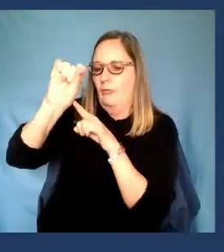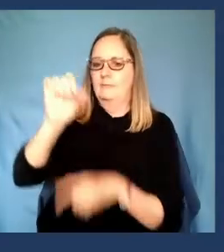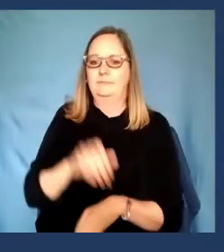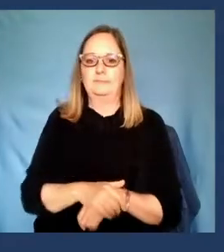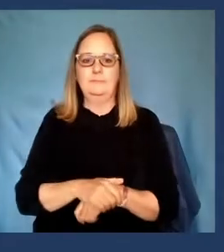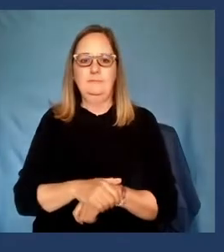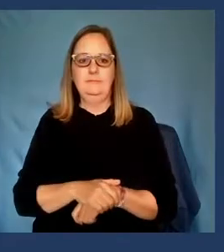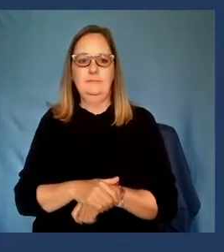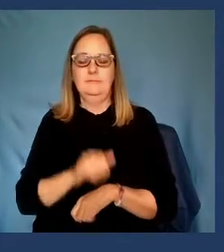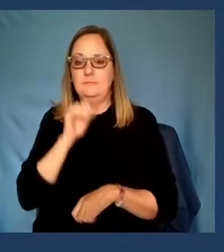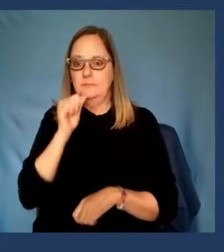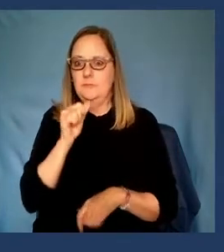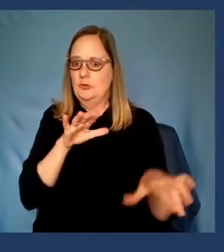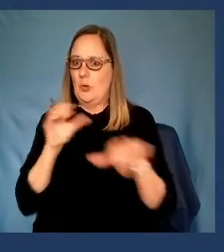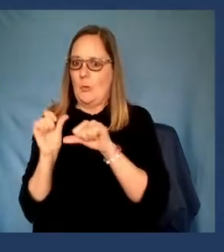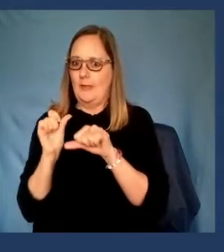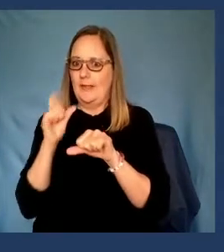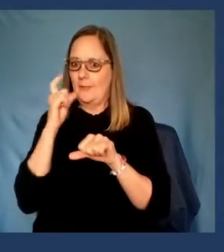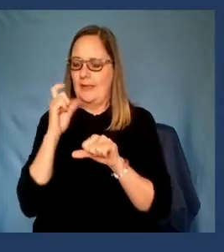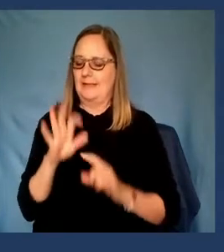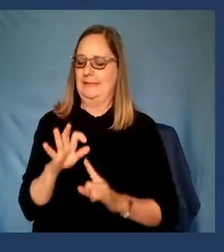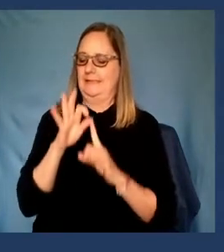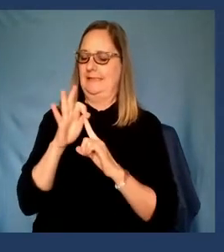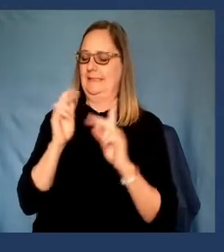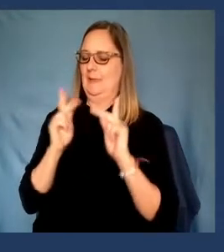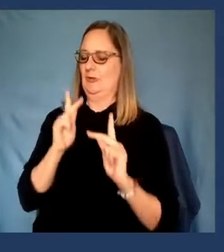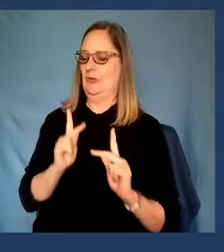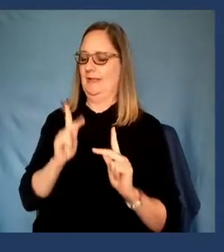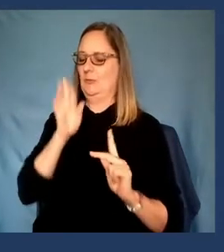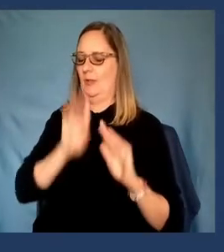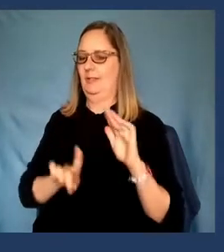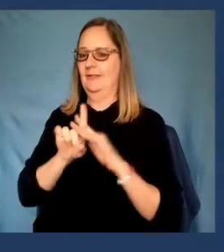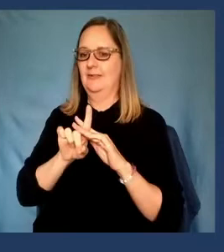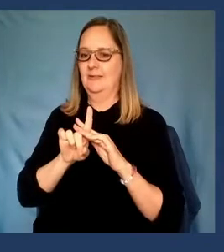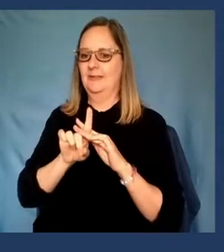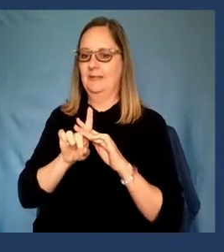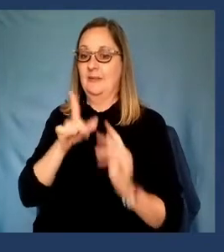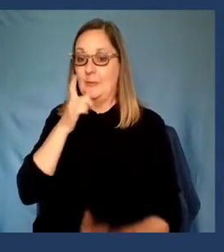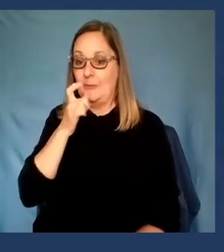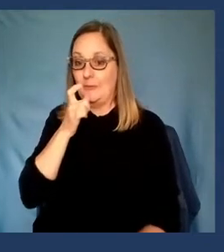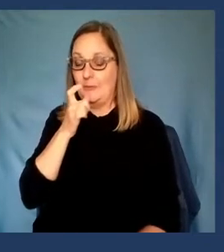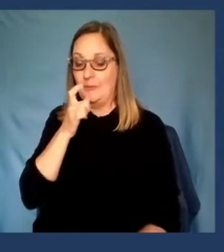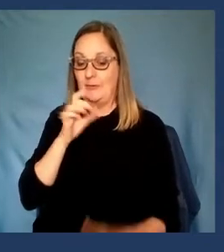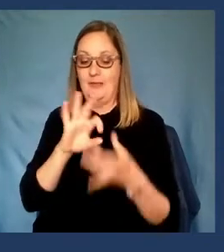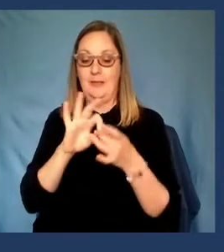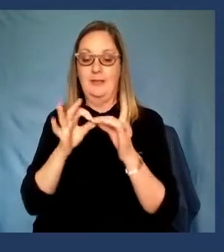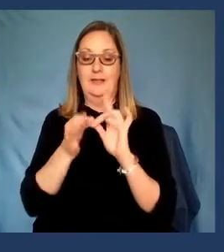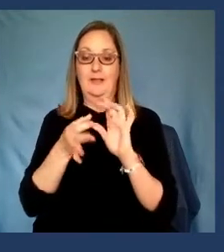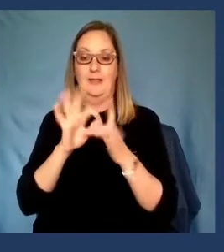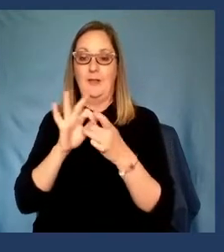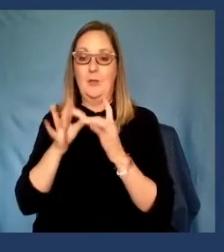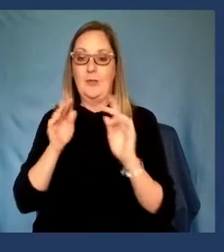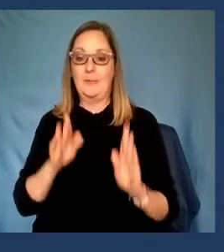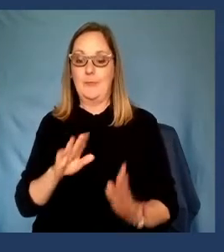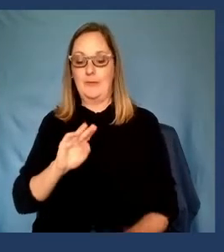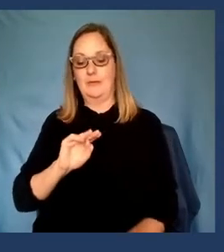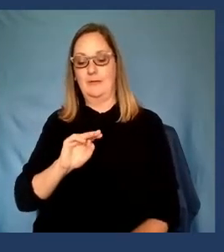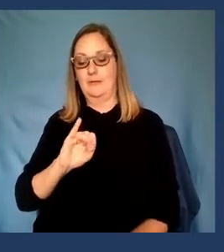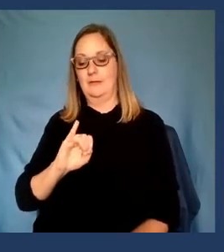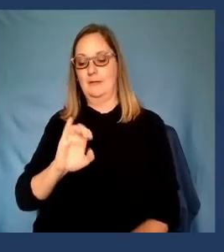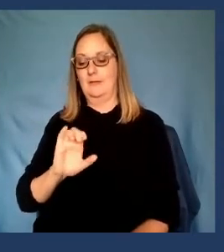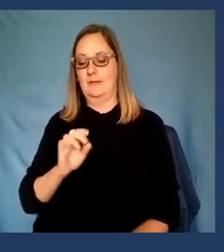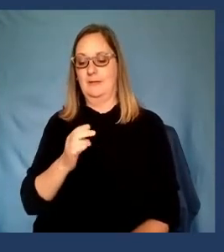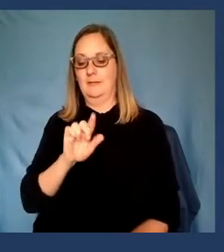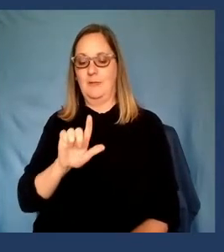step away, because there is a special guest appearance from none other than Olympian Michael Phelps, talking about the very important topic right